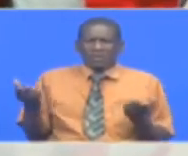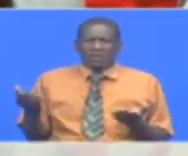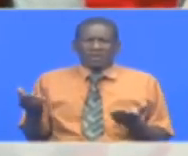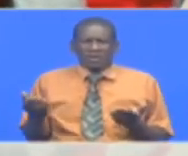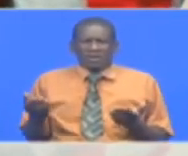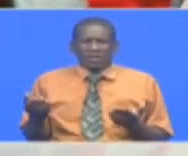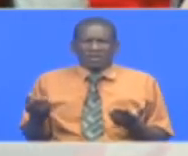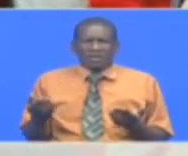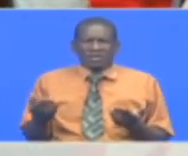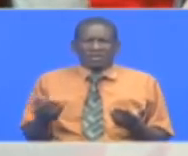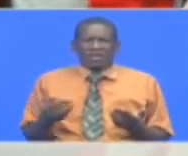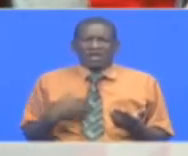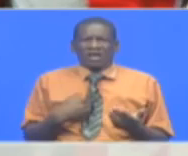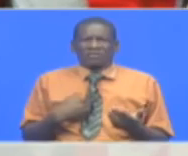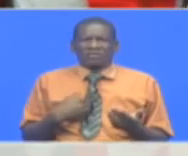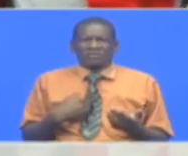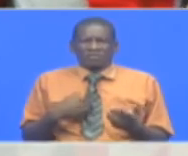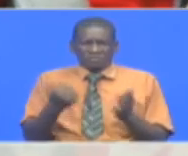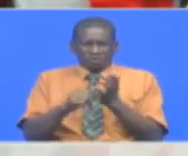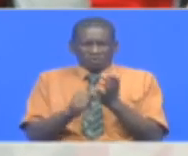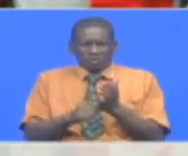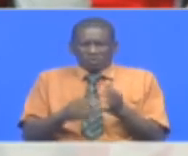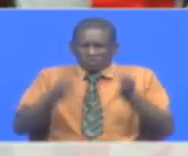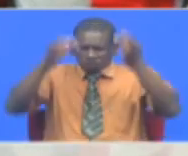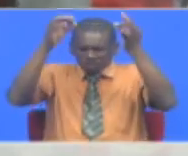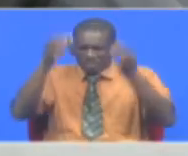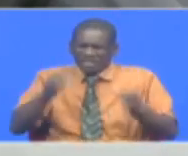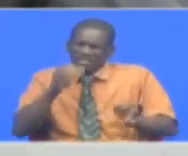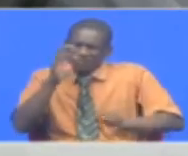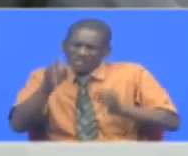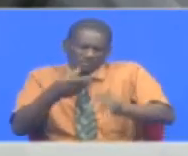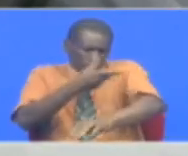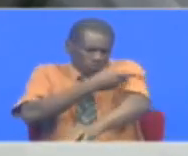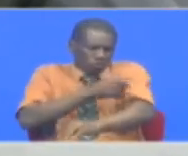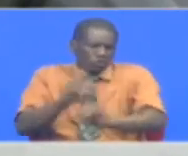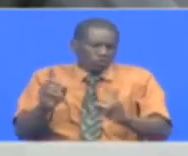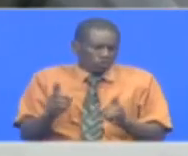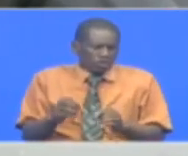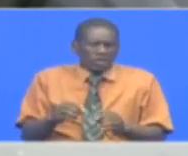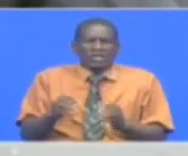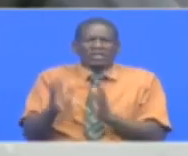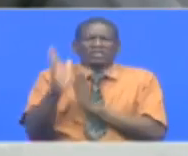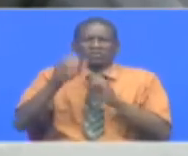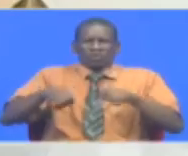had problems deciding on whether to take the vaccine or not. The disciplined forces who